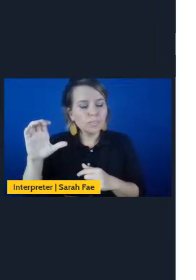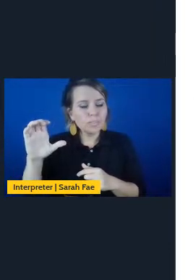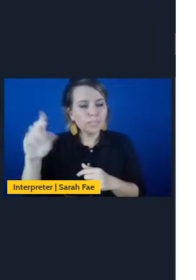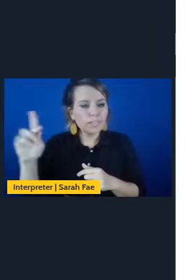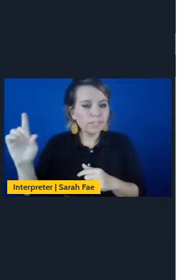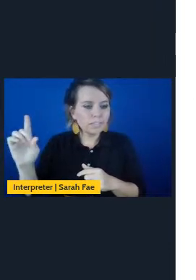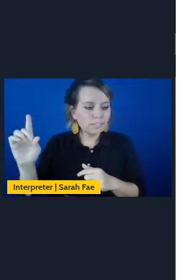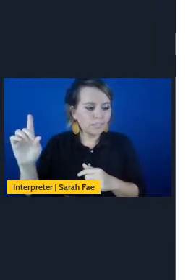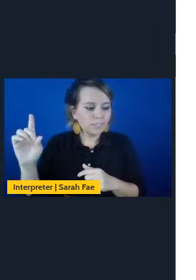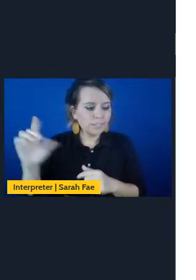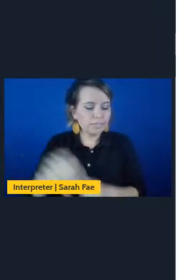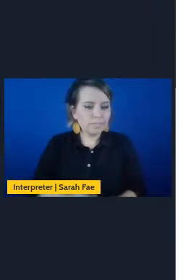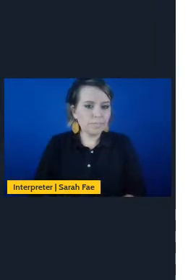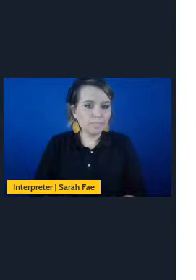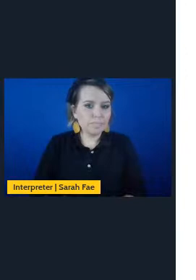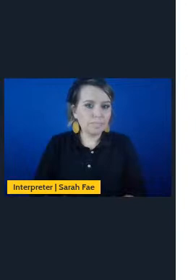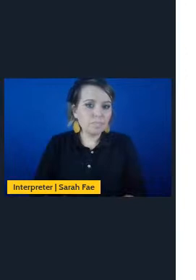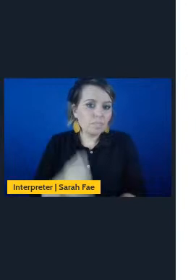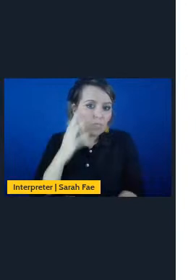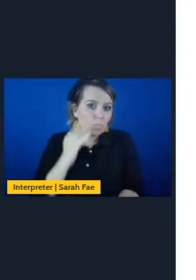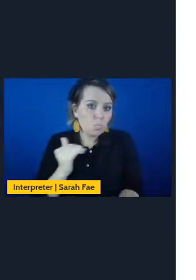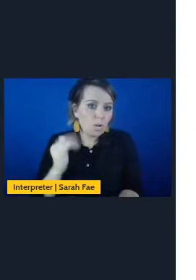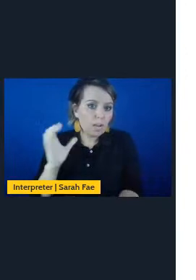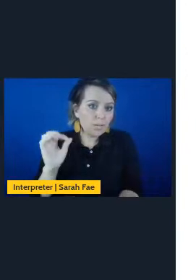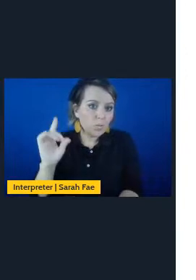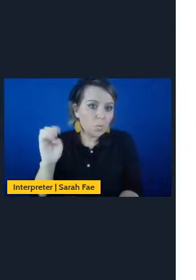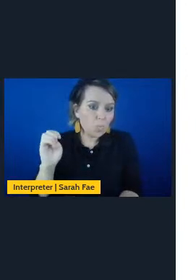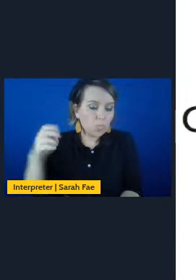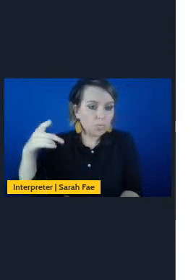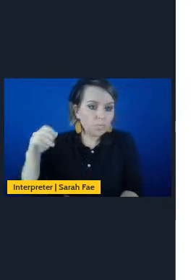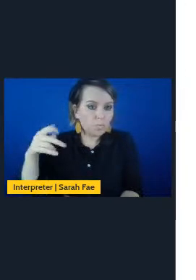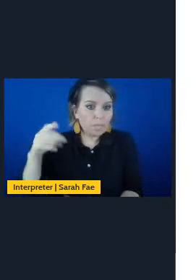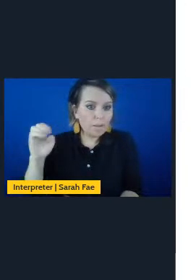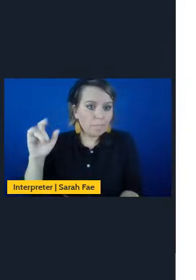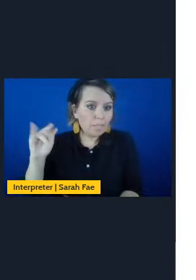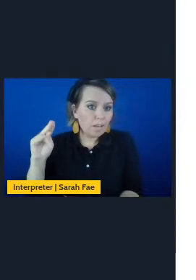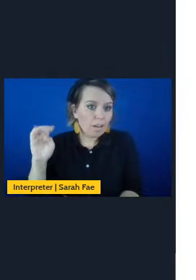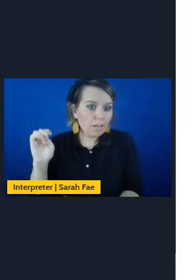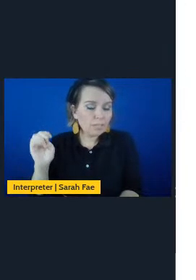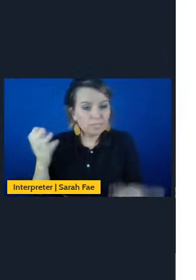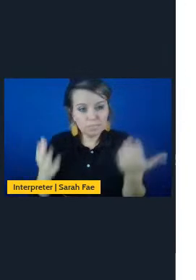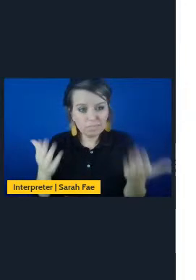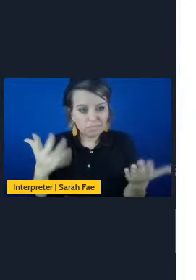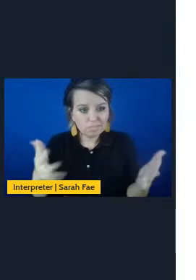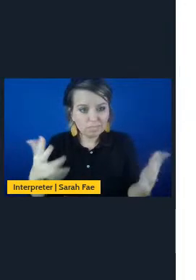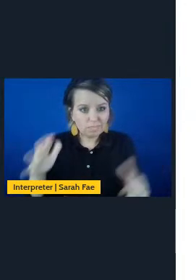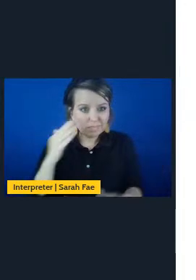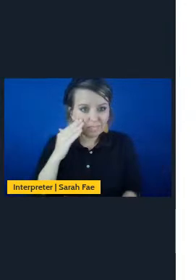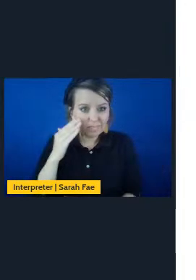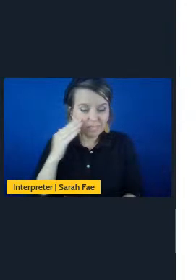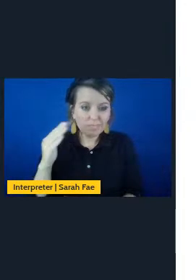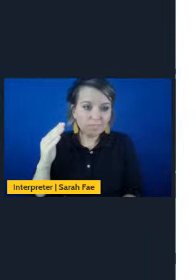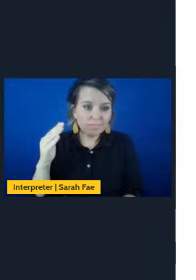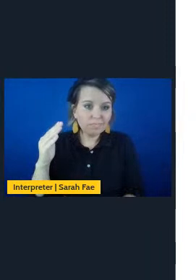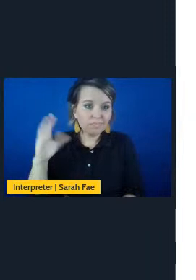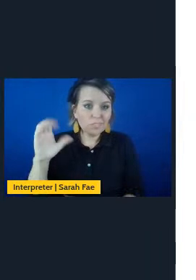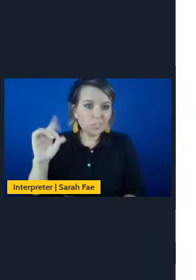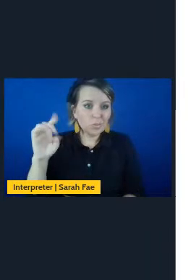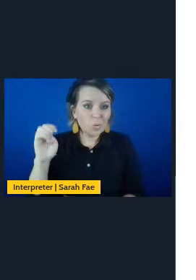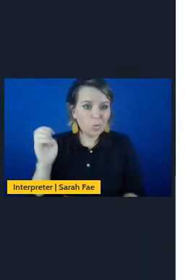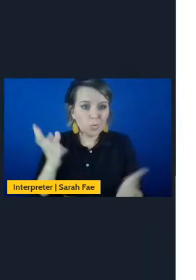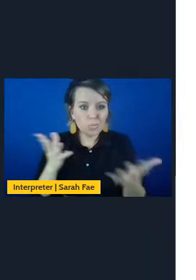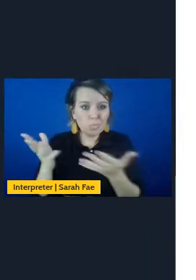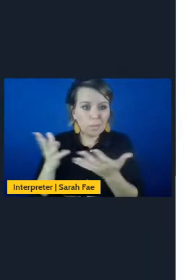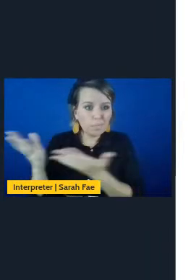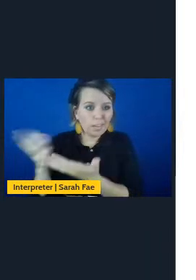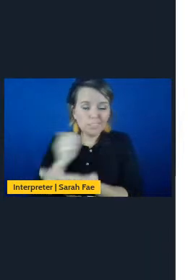So, why Code Pipeline? As you may know, Code Pipeline probably isn't the best CI/CD solution